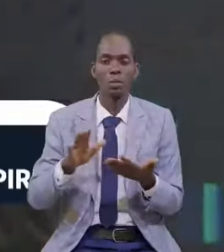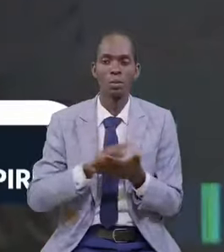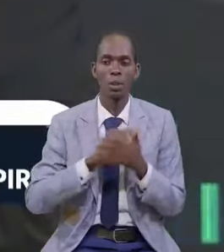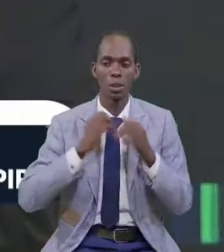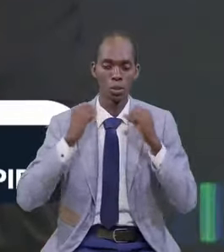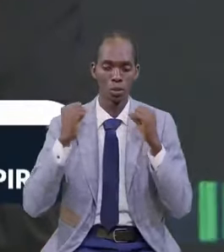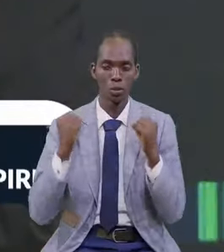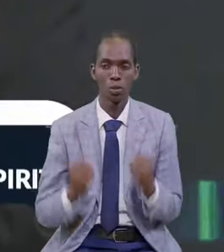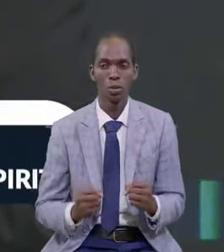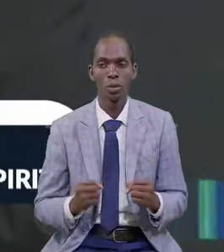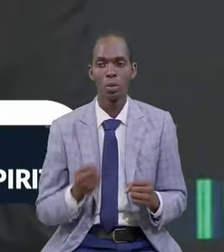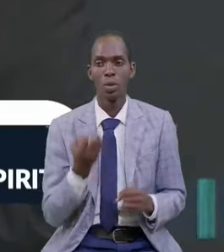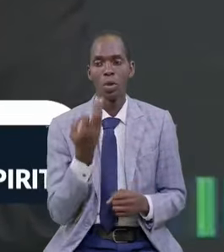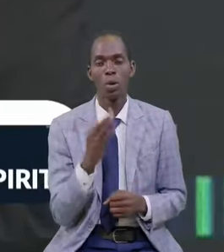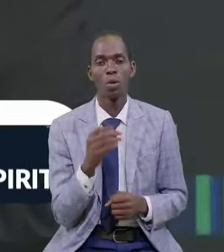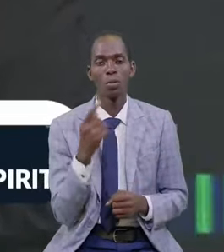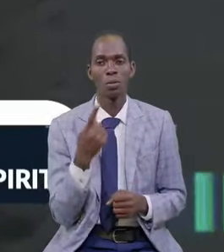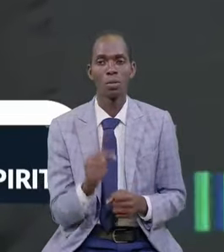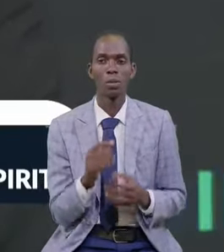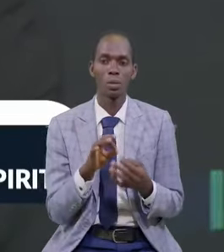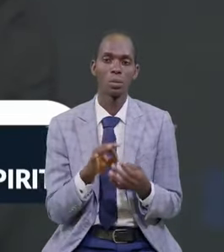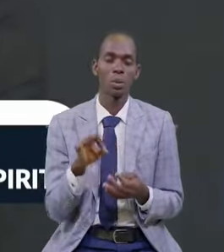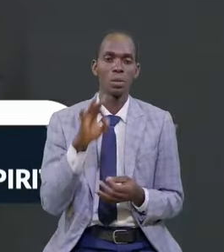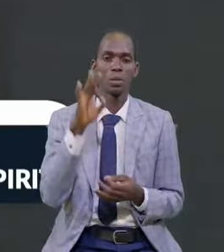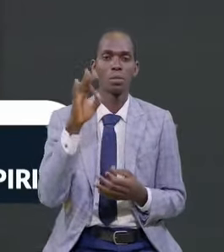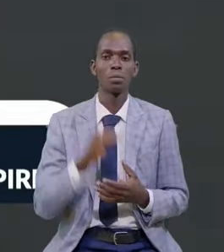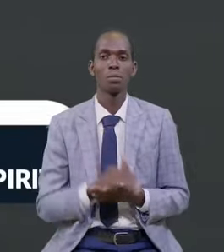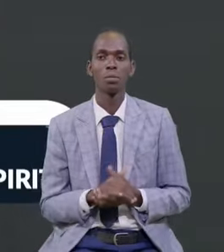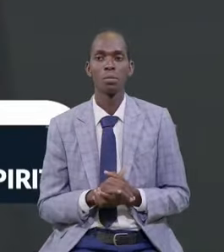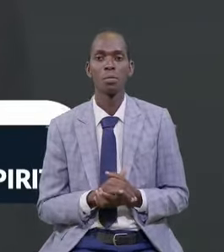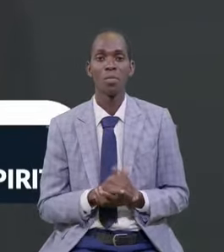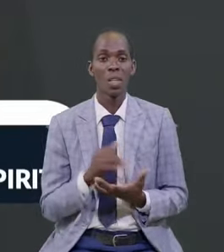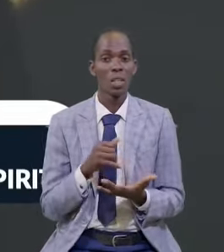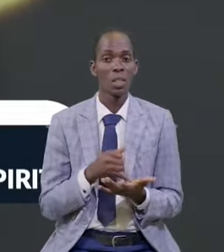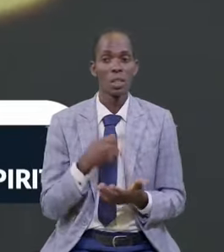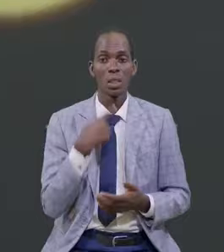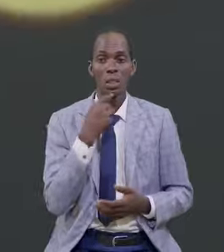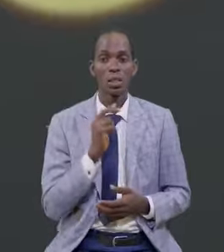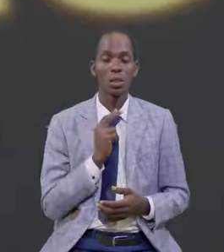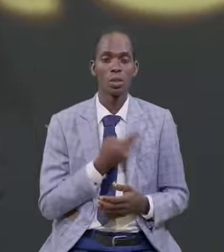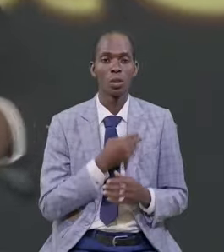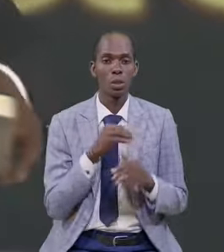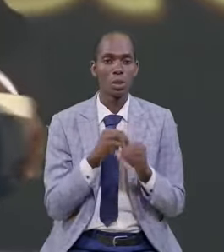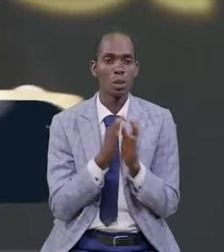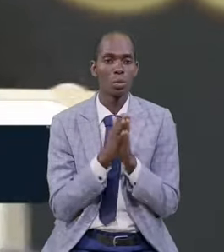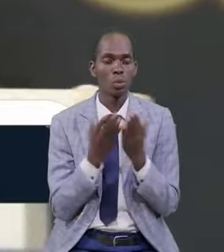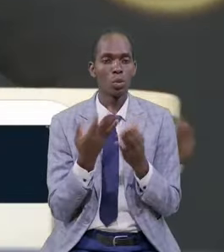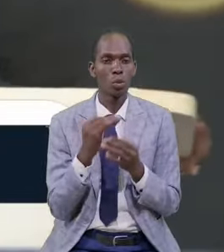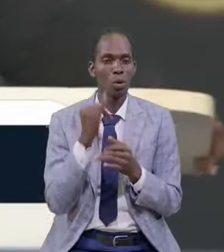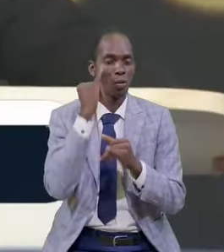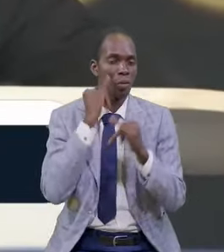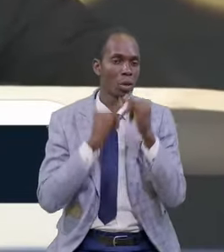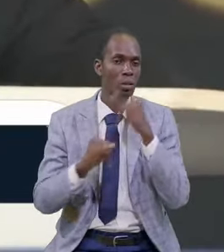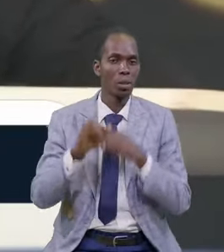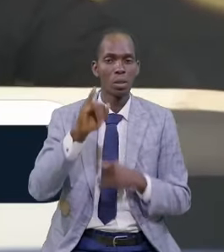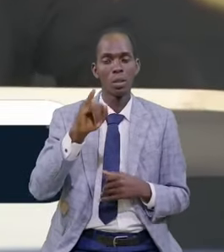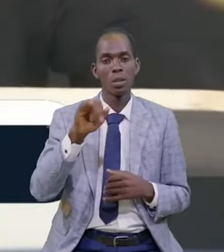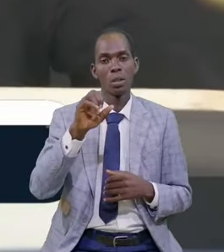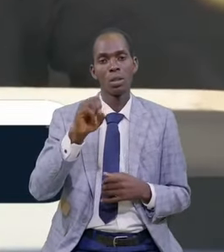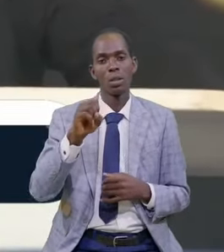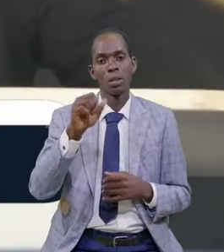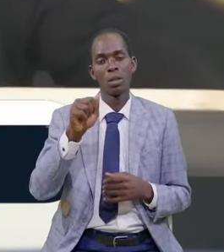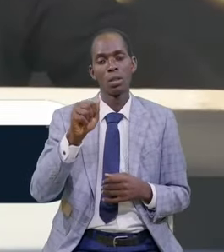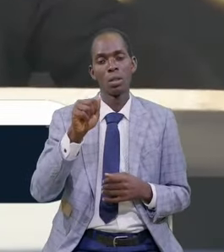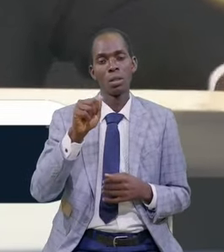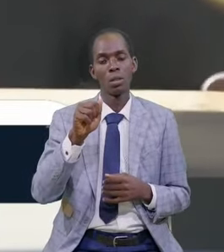strength of the spirit it tells us in Isaiah chapter 9 and I'm